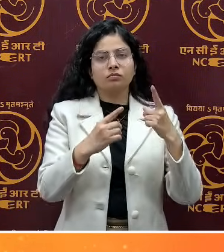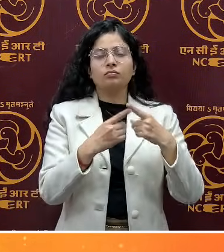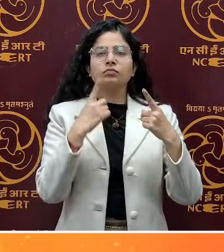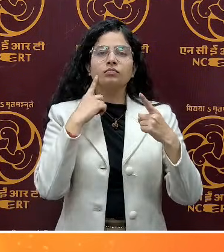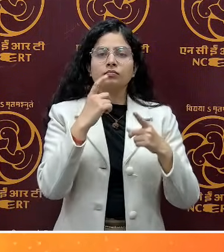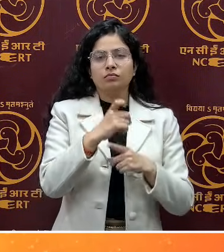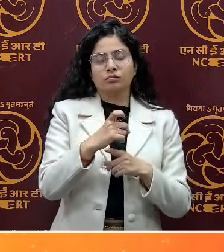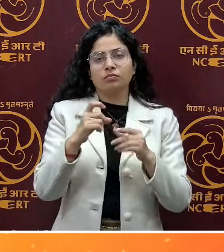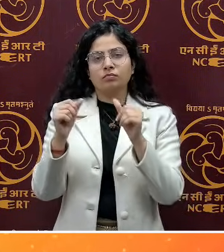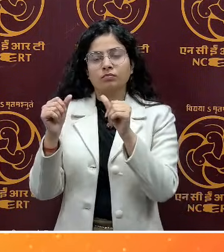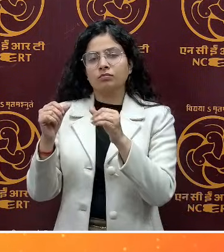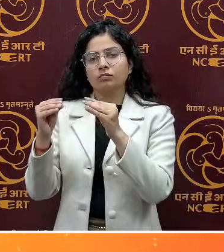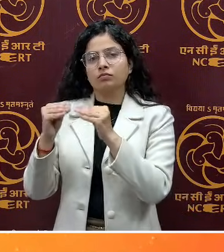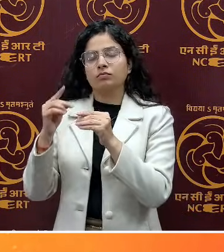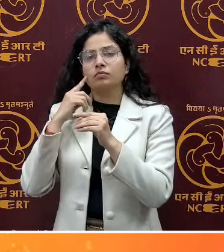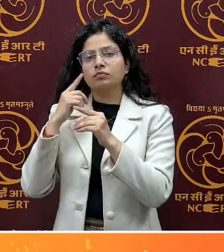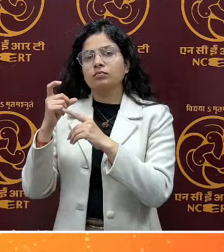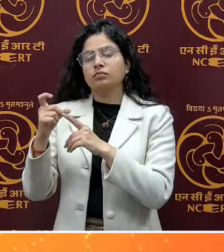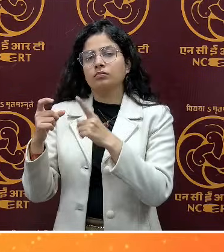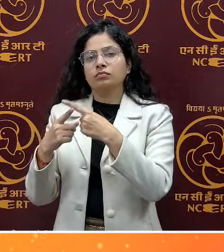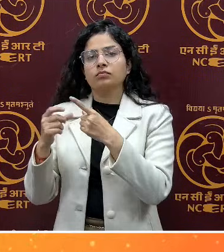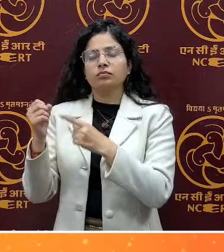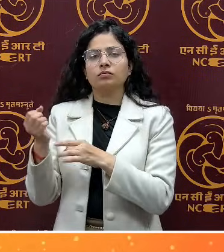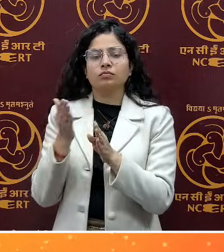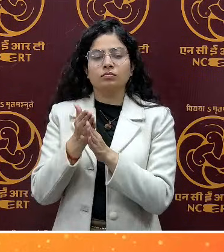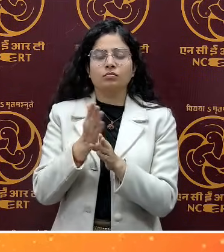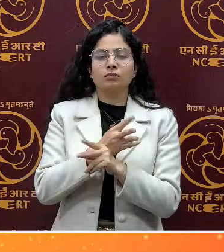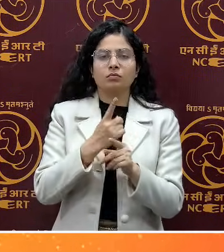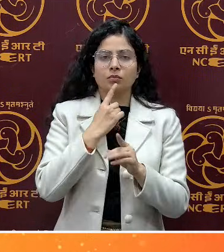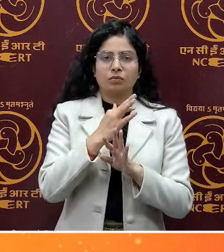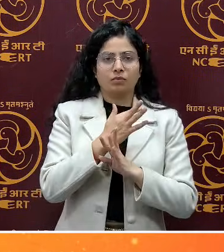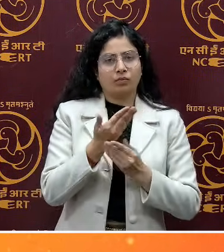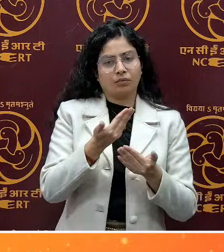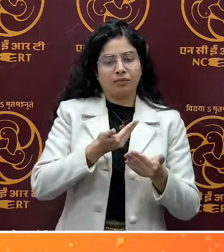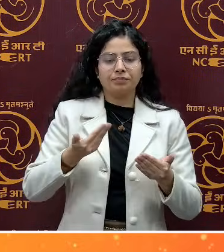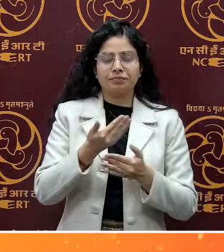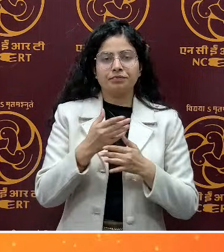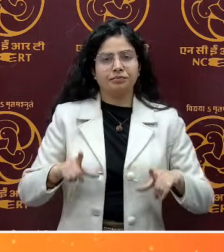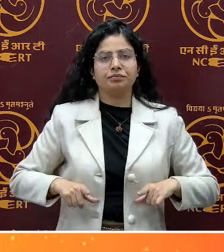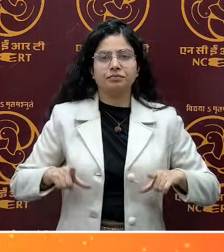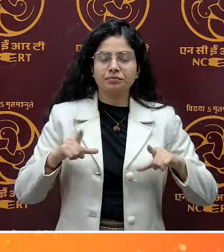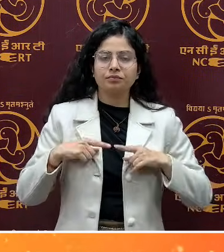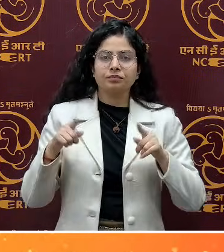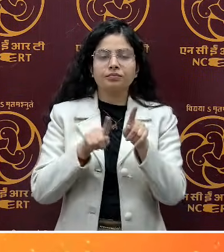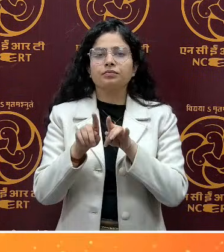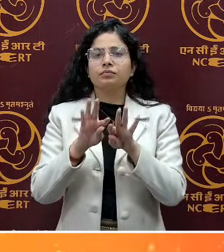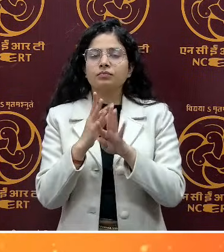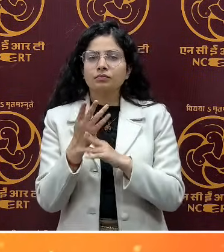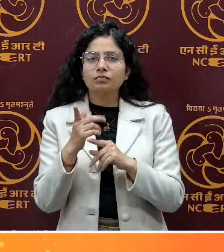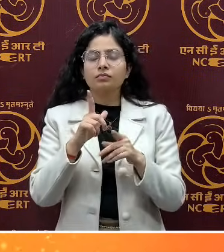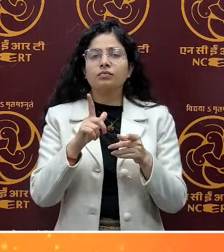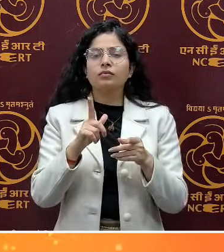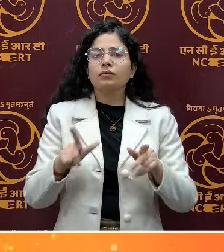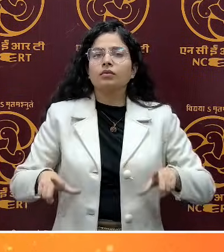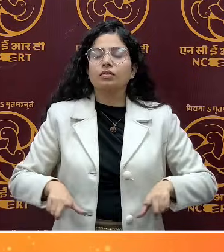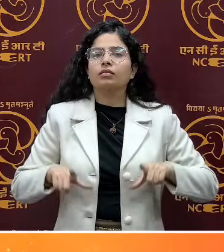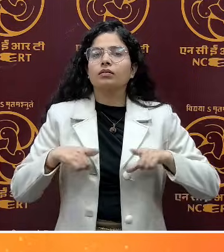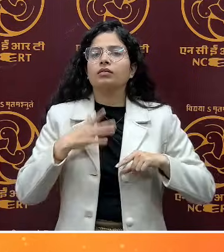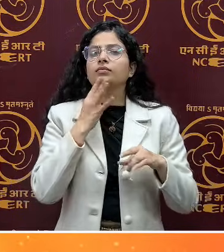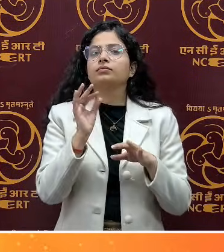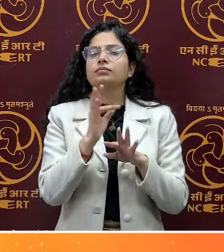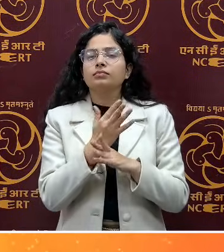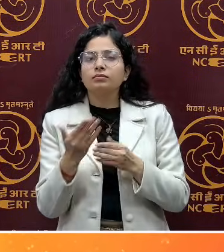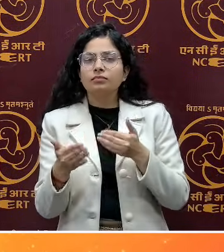components in an area. Like I said, we are living, right? For our living, what is required? We need